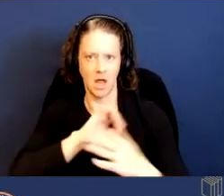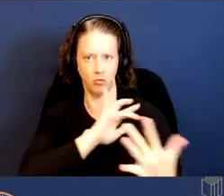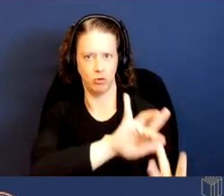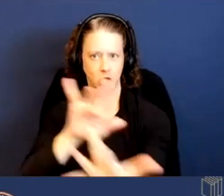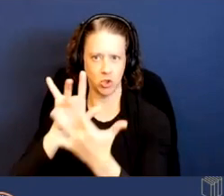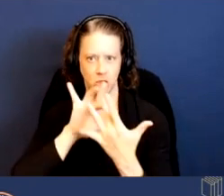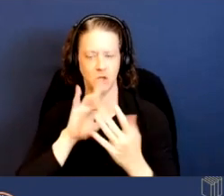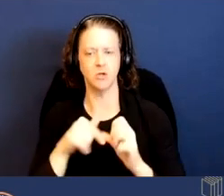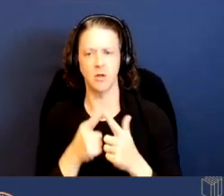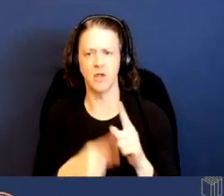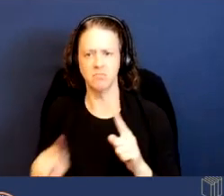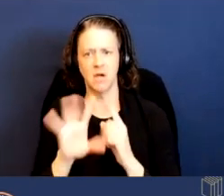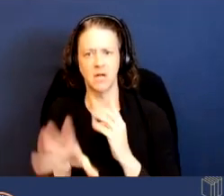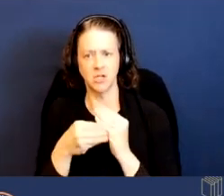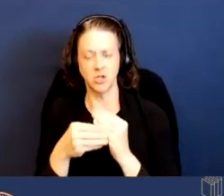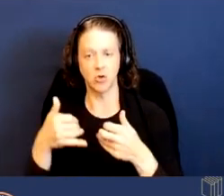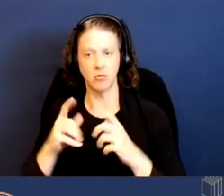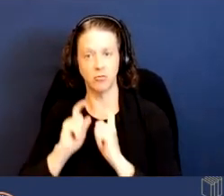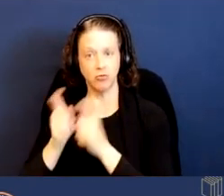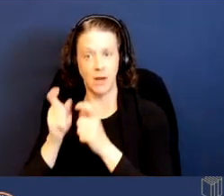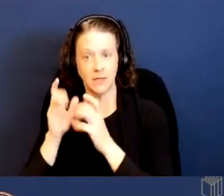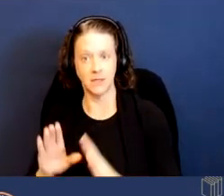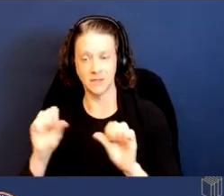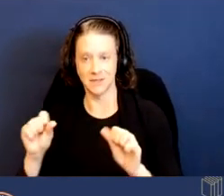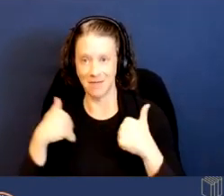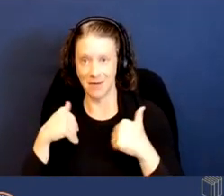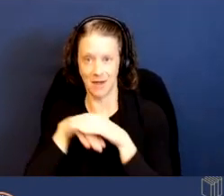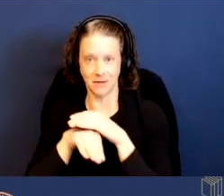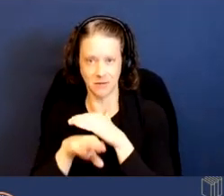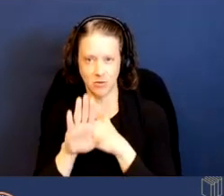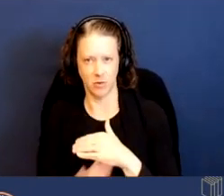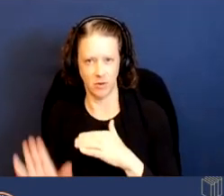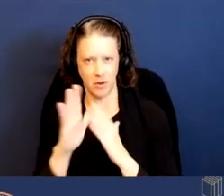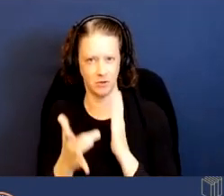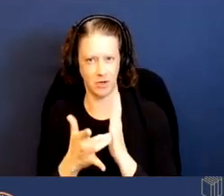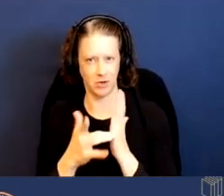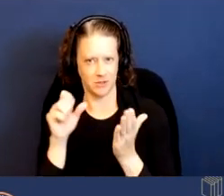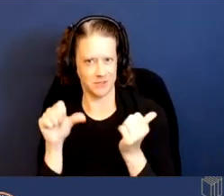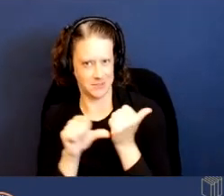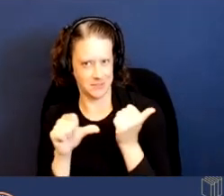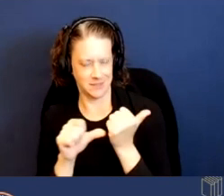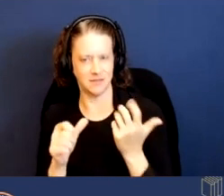grantees can have access to their technical assistance to ensure that